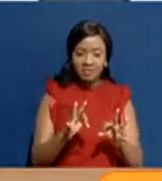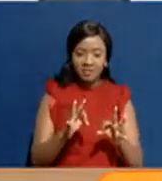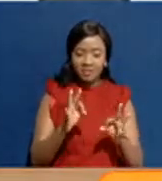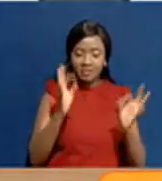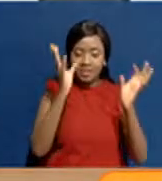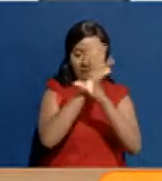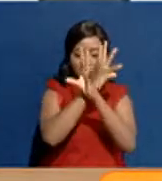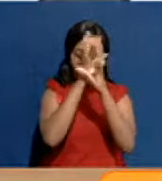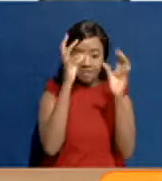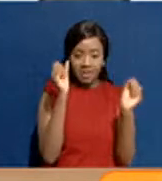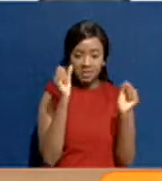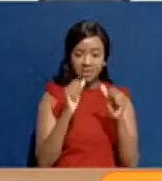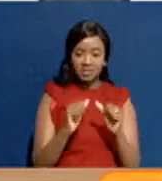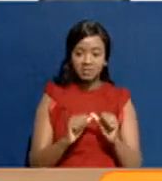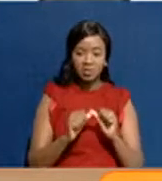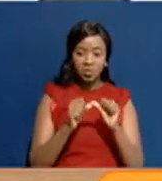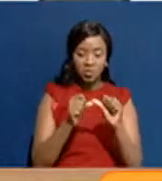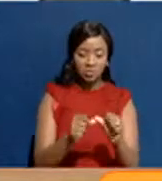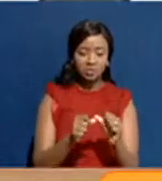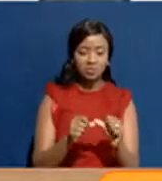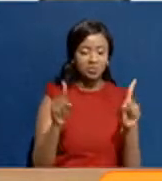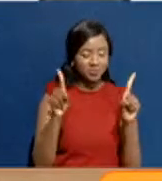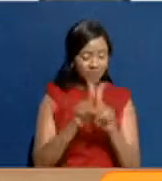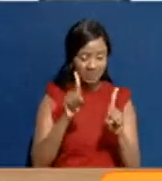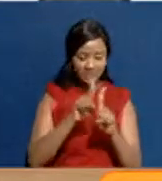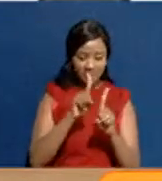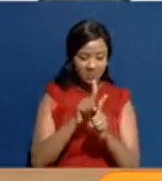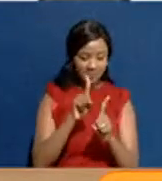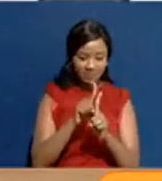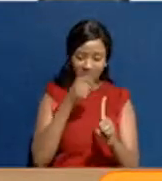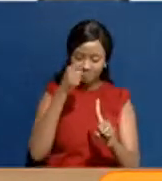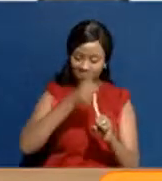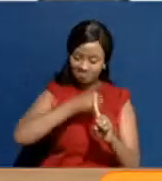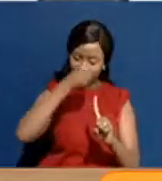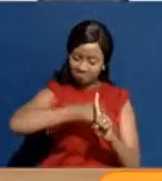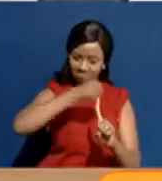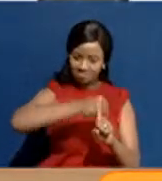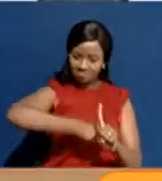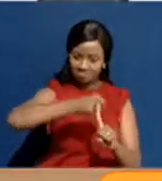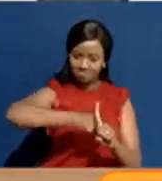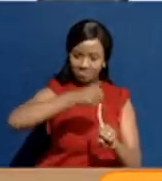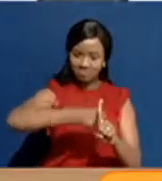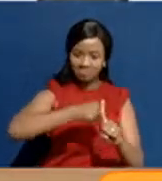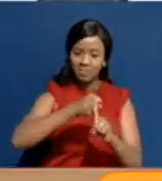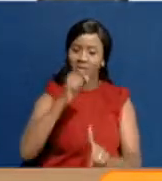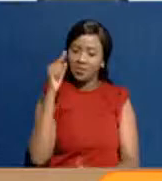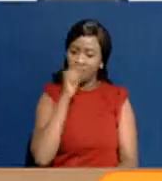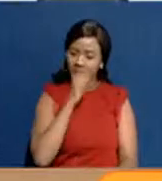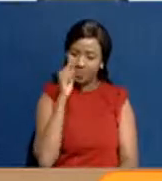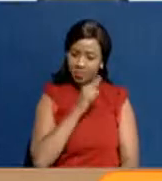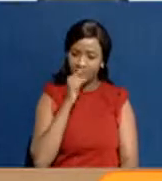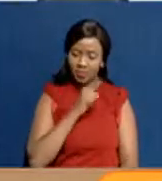keeps at it, stay on the suspension roll, acting tough,